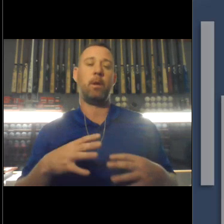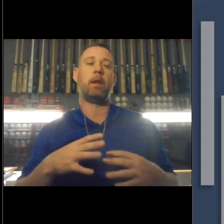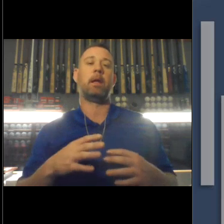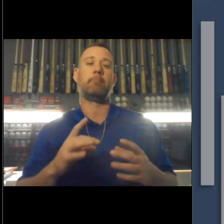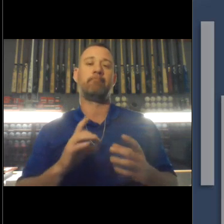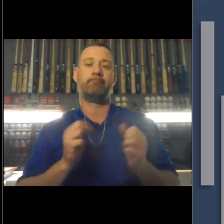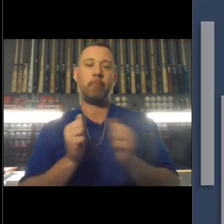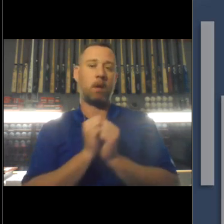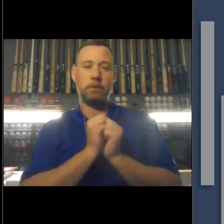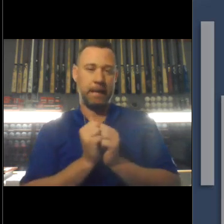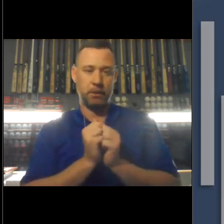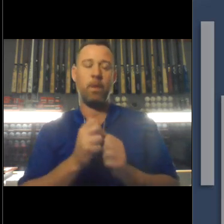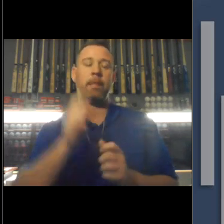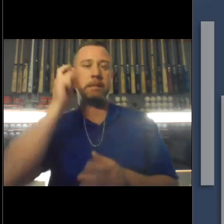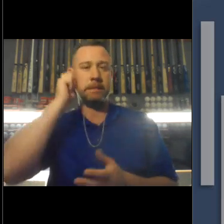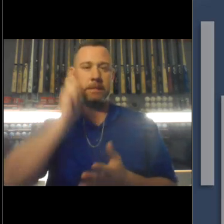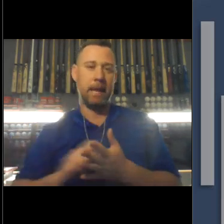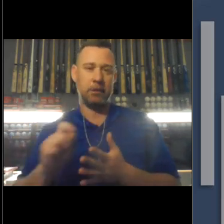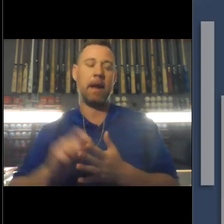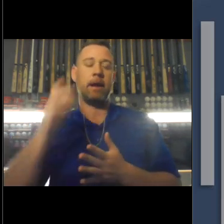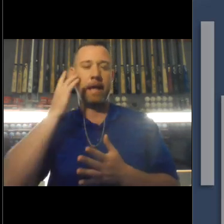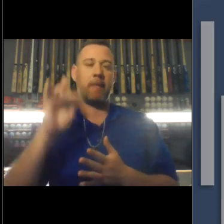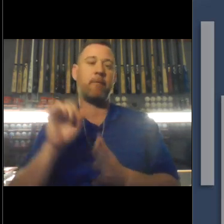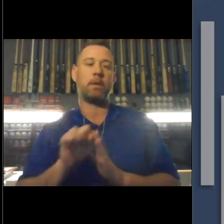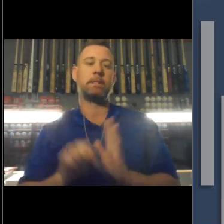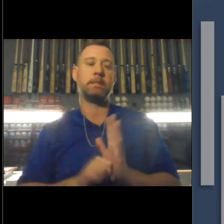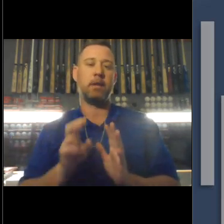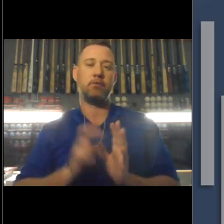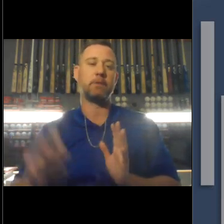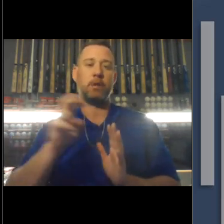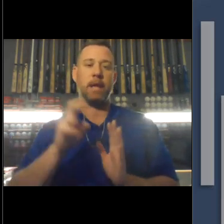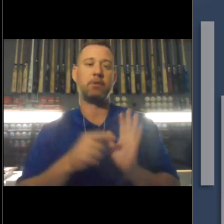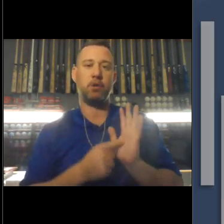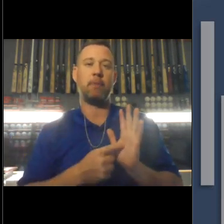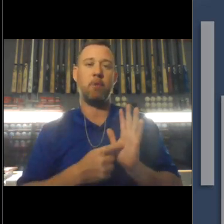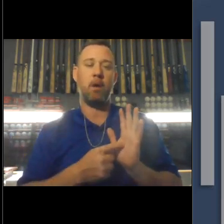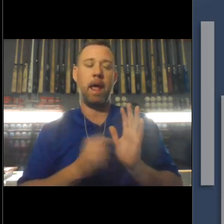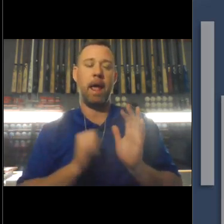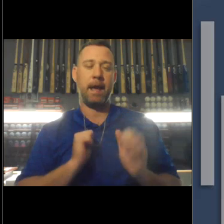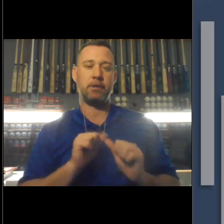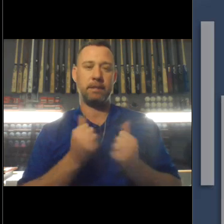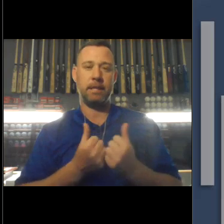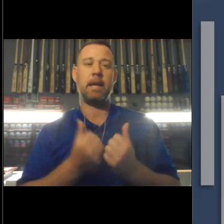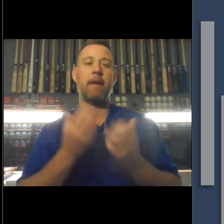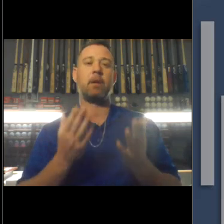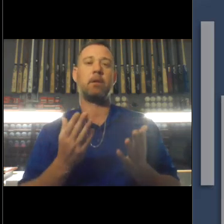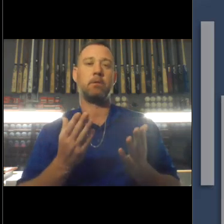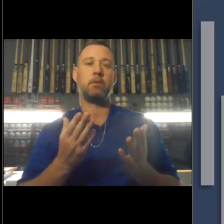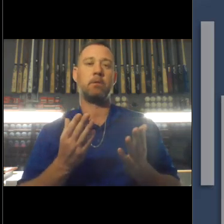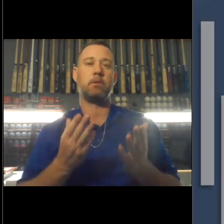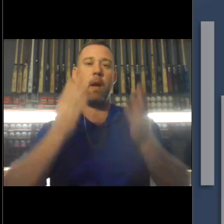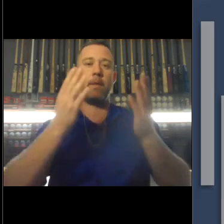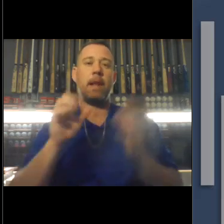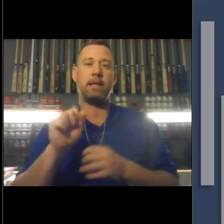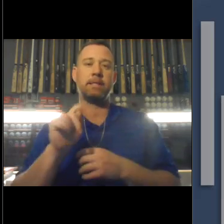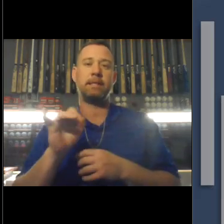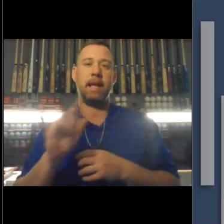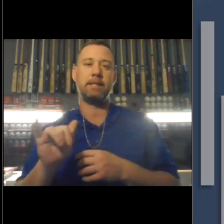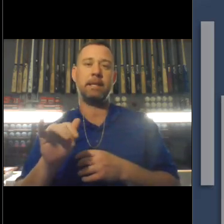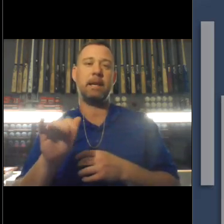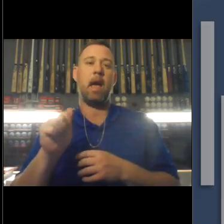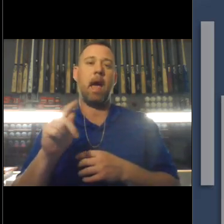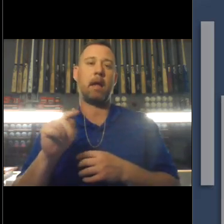the secretary of the California State Transportation Agency, have nominated Stacy Atkins